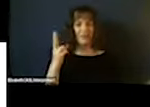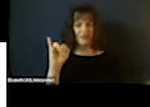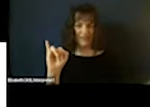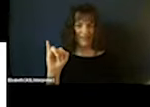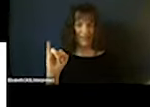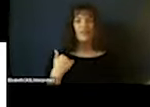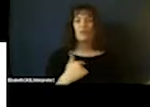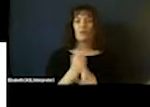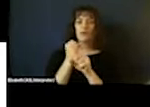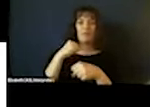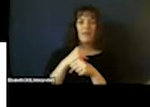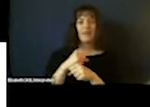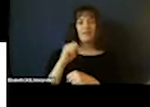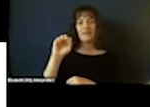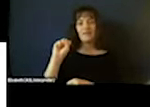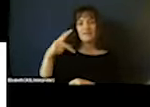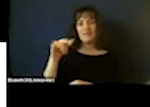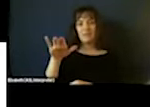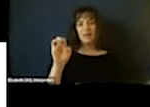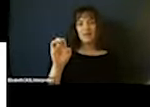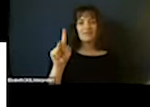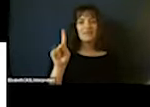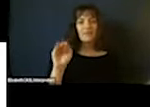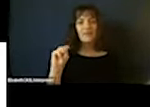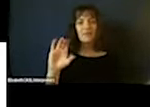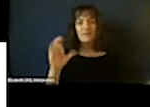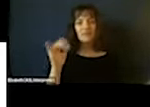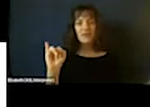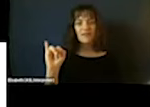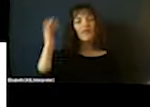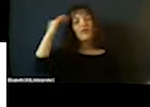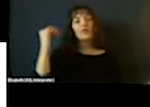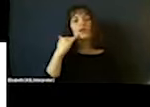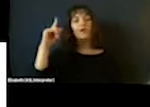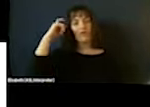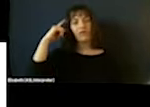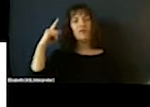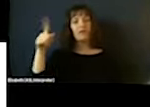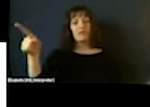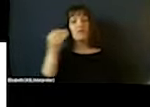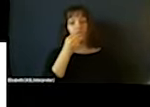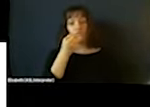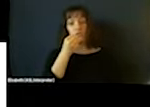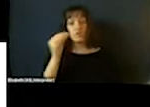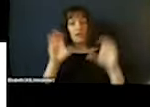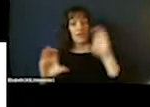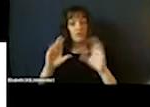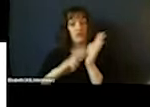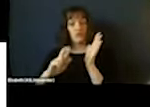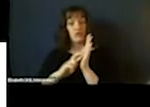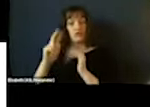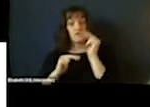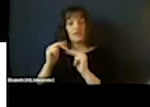especially researched by the Korean government food and chemistry research facility. They developed